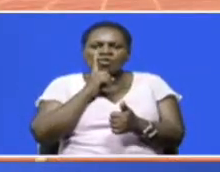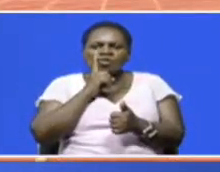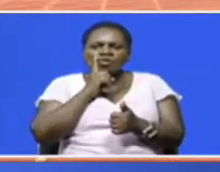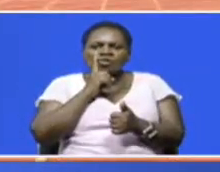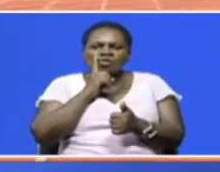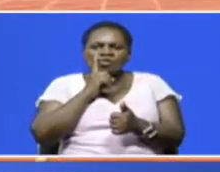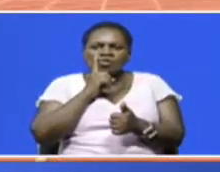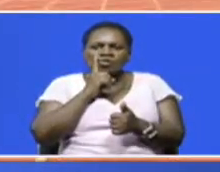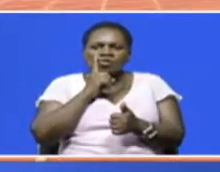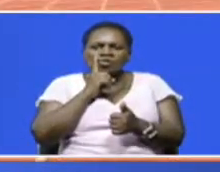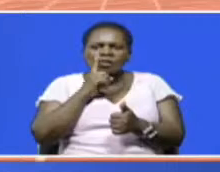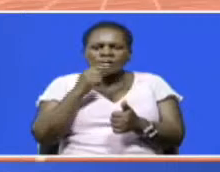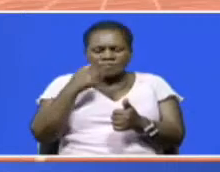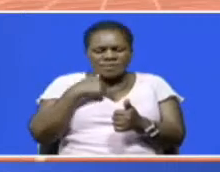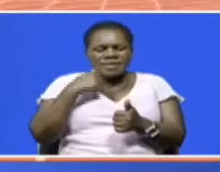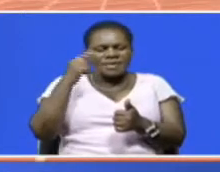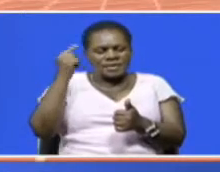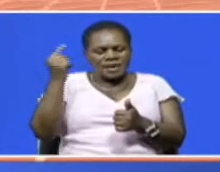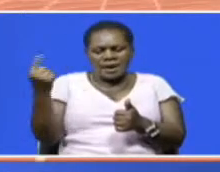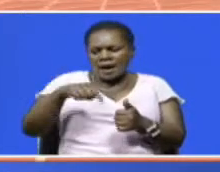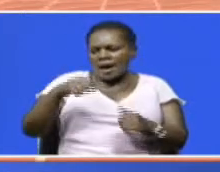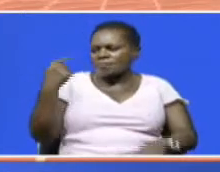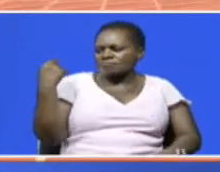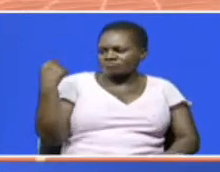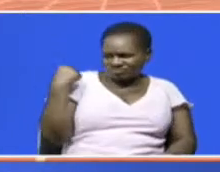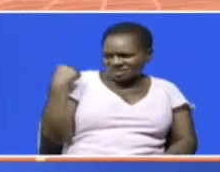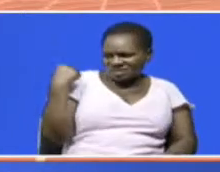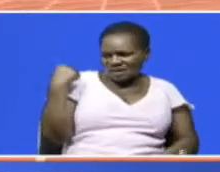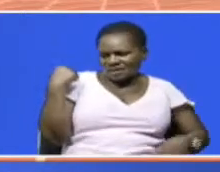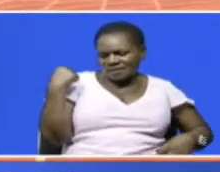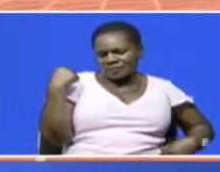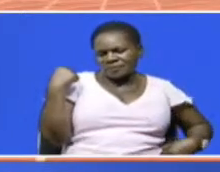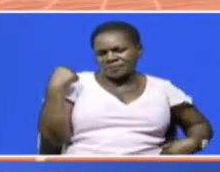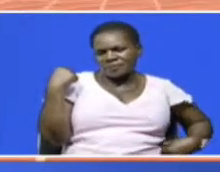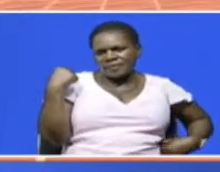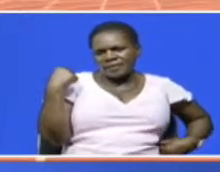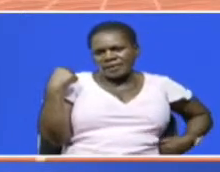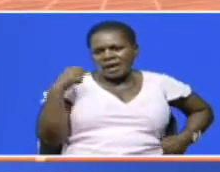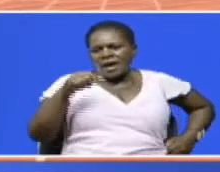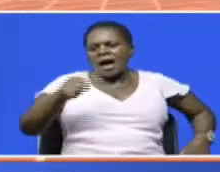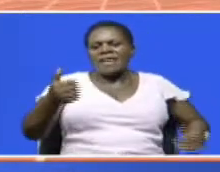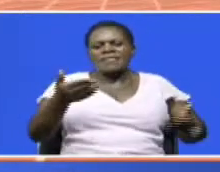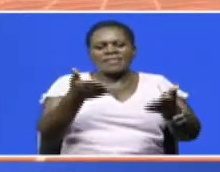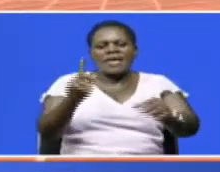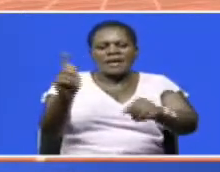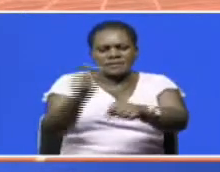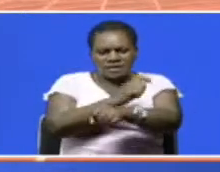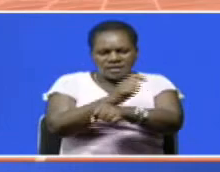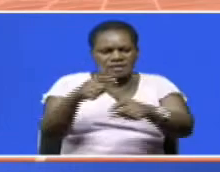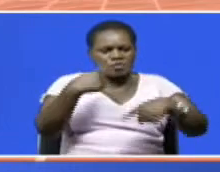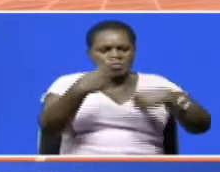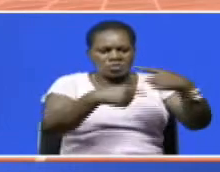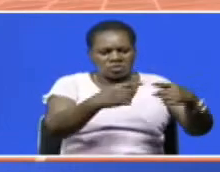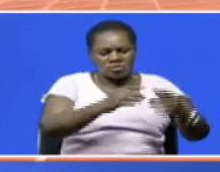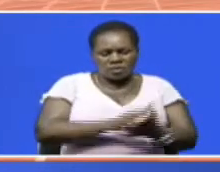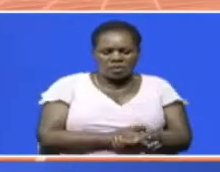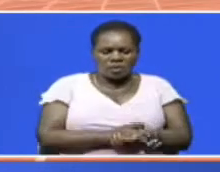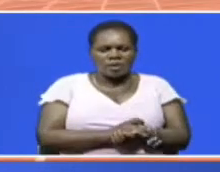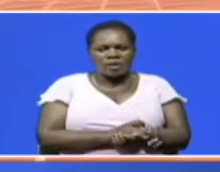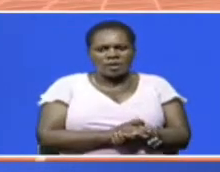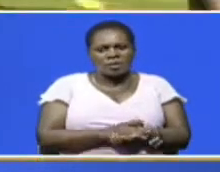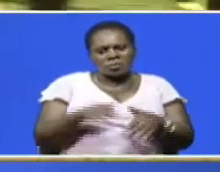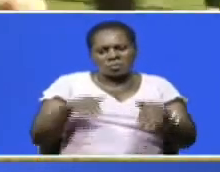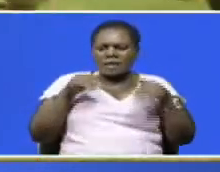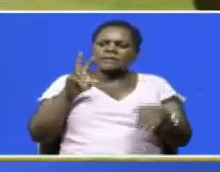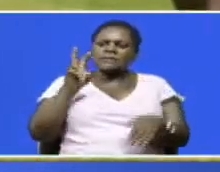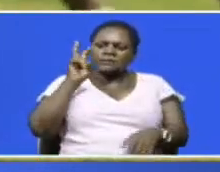great, but as for me, I just came yesterday. But the other guys have been training well, so we'll wait and